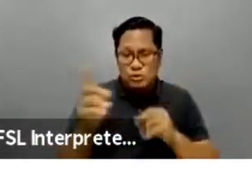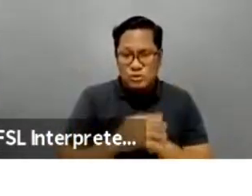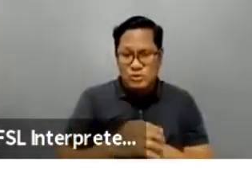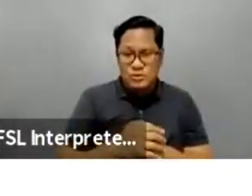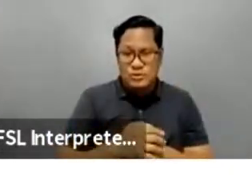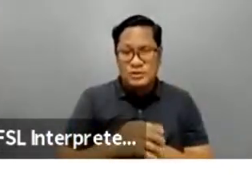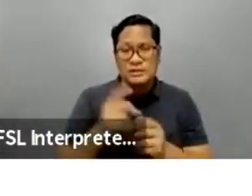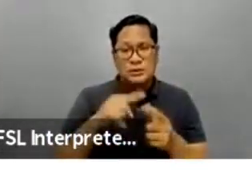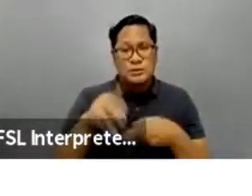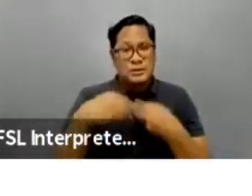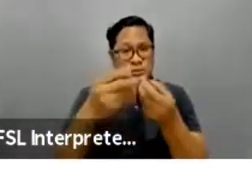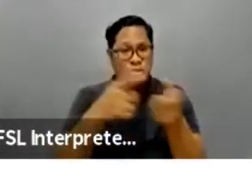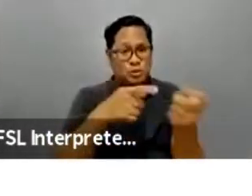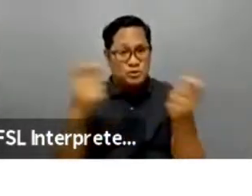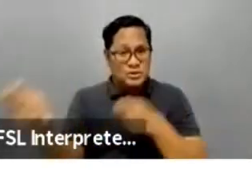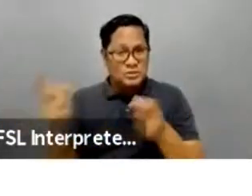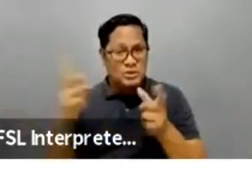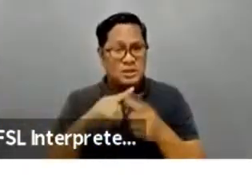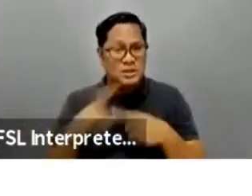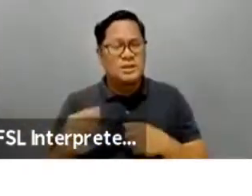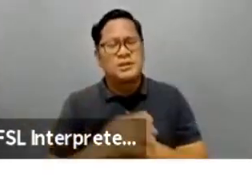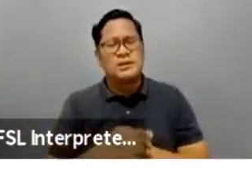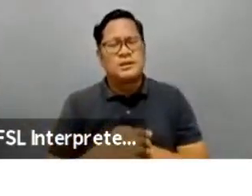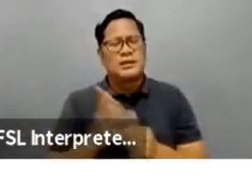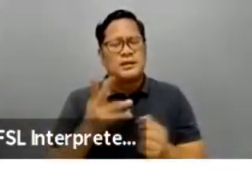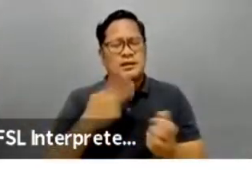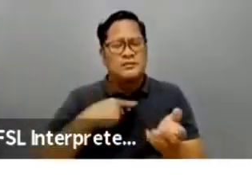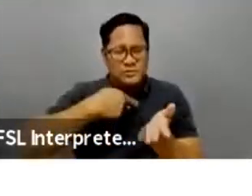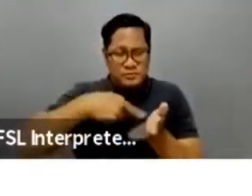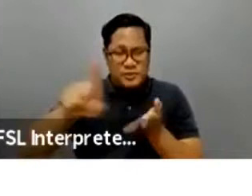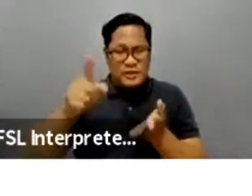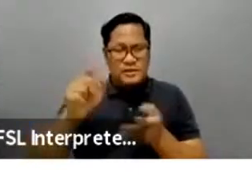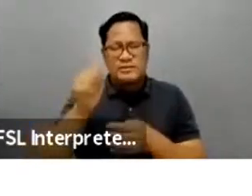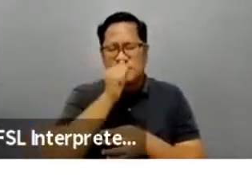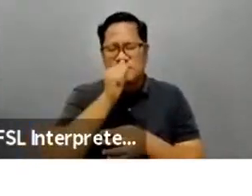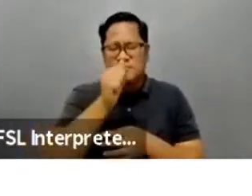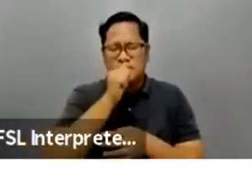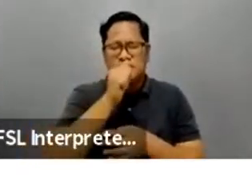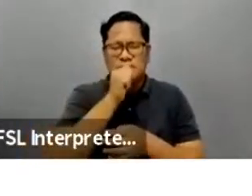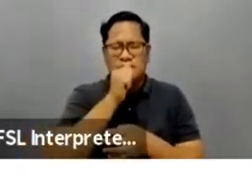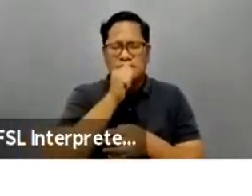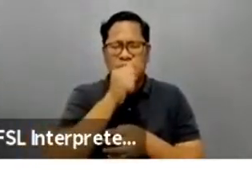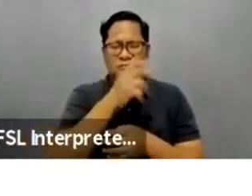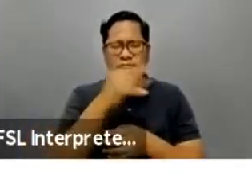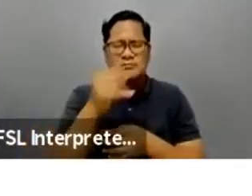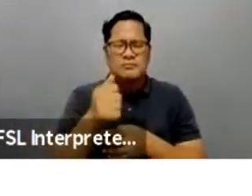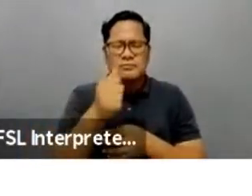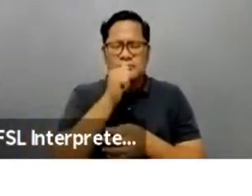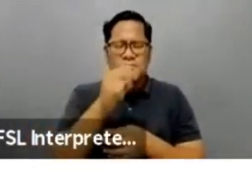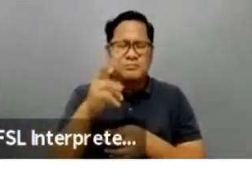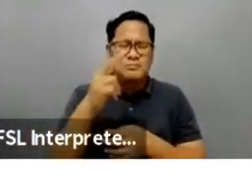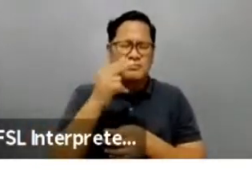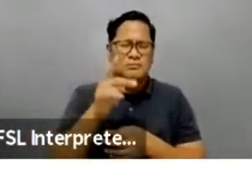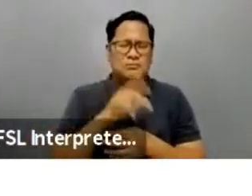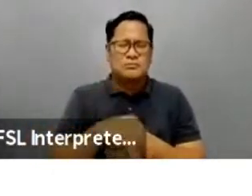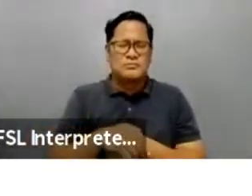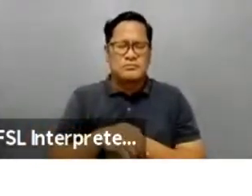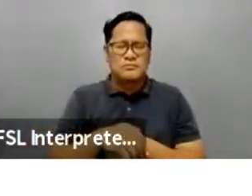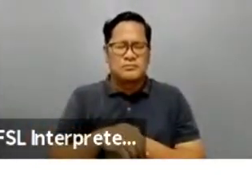there. And they have to pay also the private providers. That's the conception.